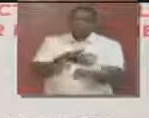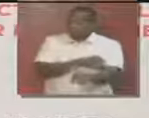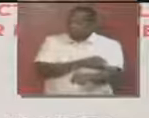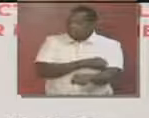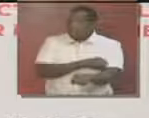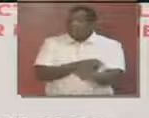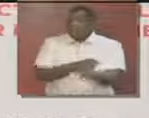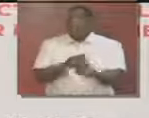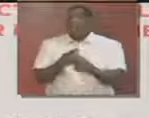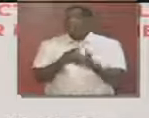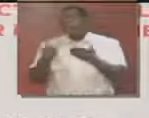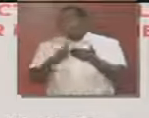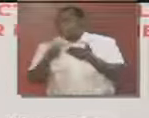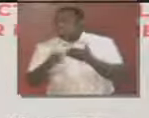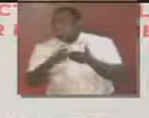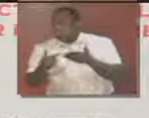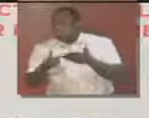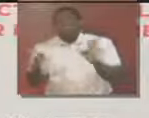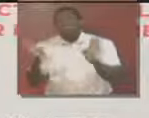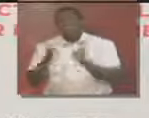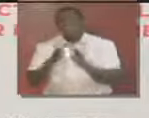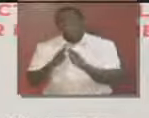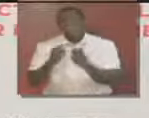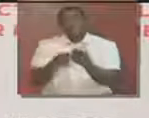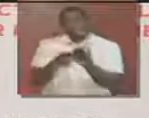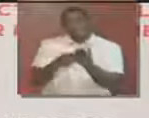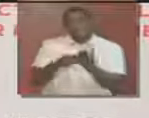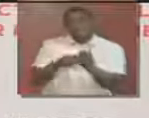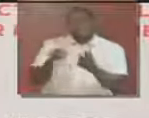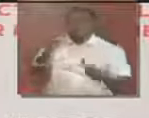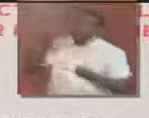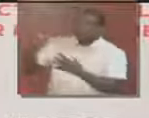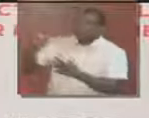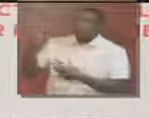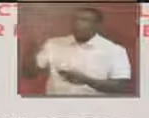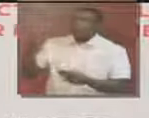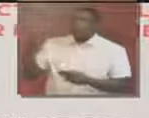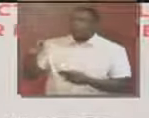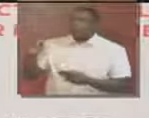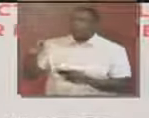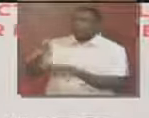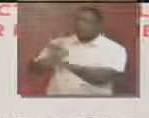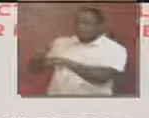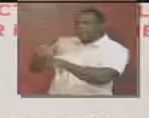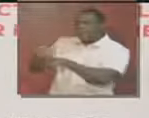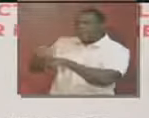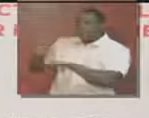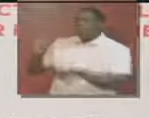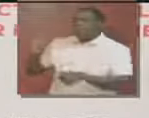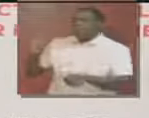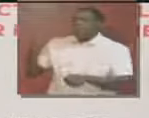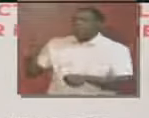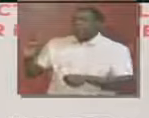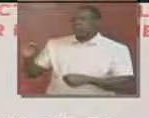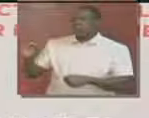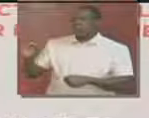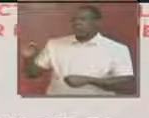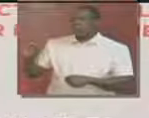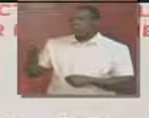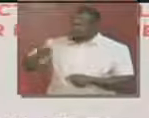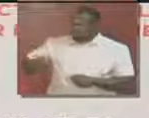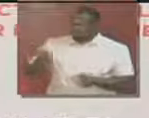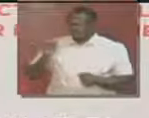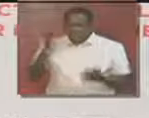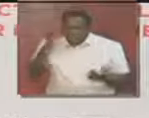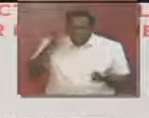2 weeks, and it meets to advise WHO on the vaccine safety concerns as they arise. And they're